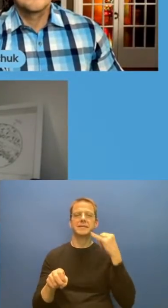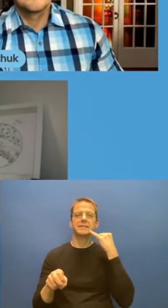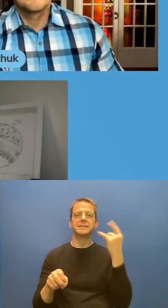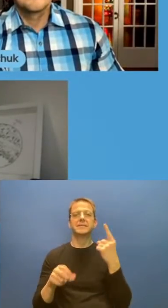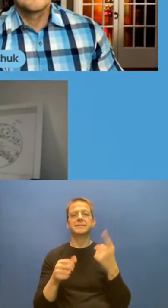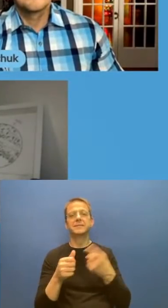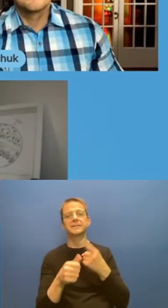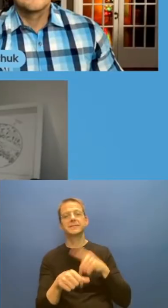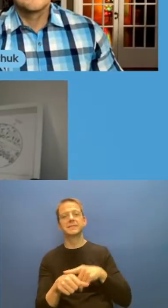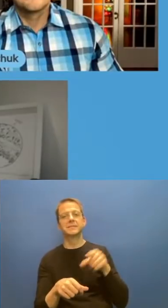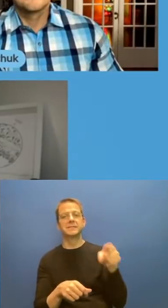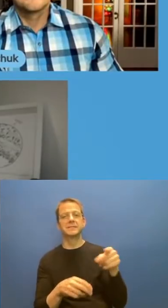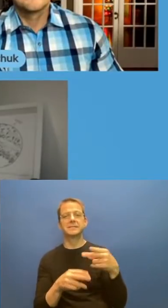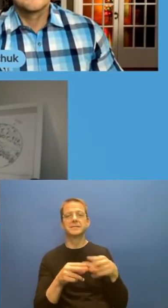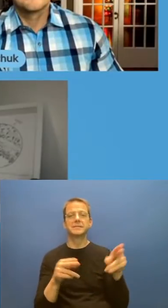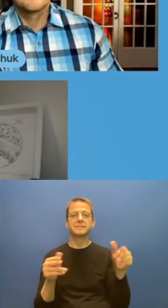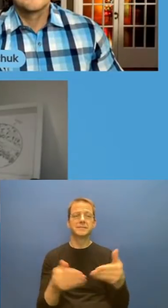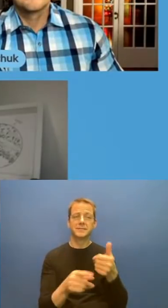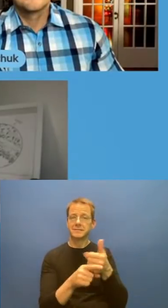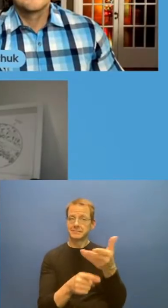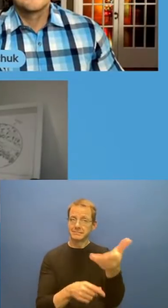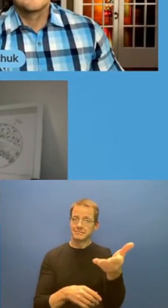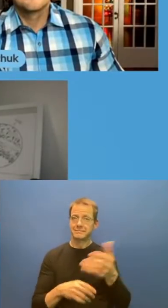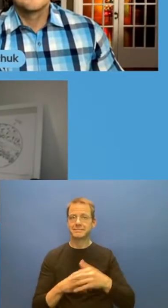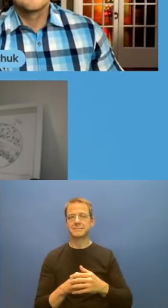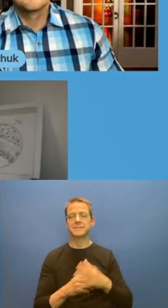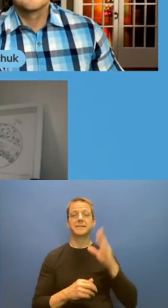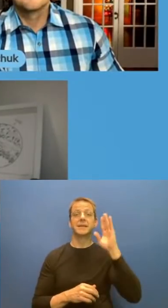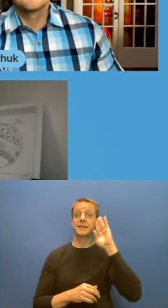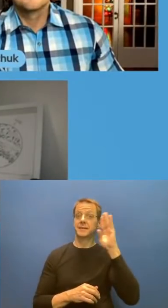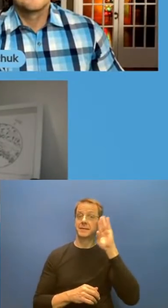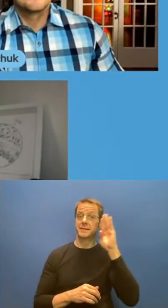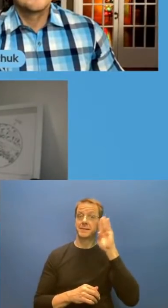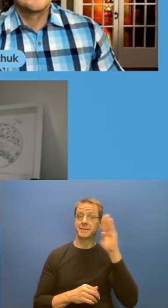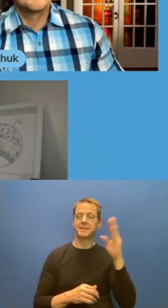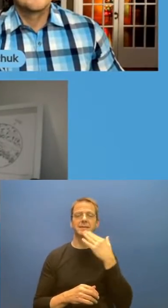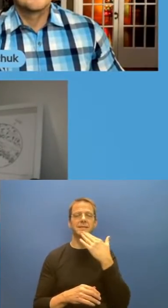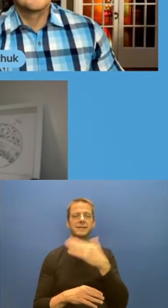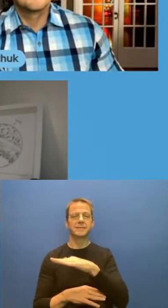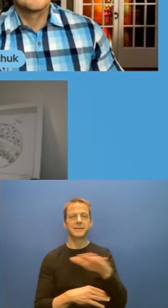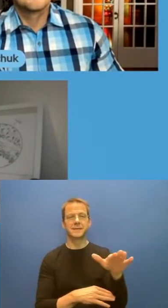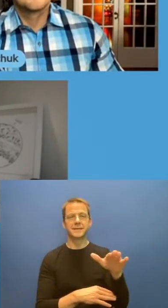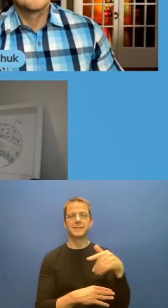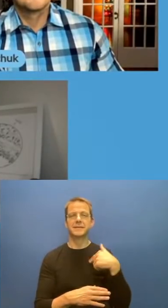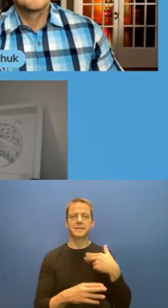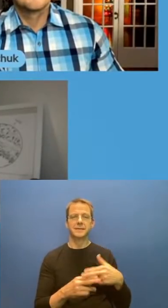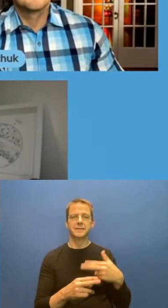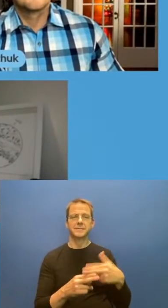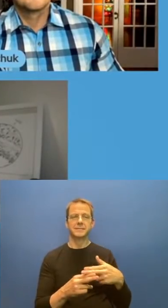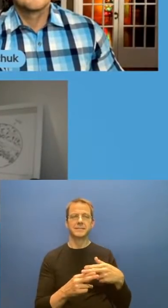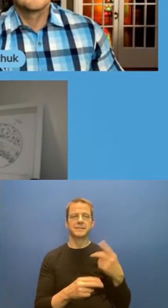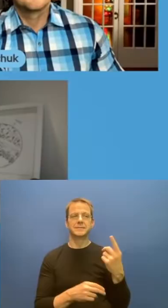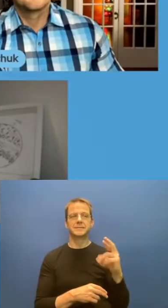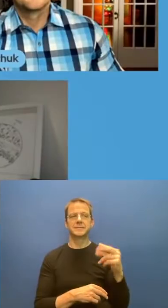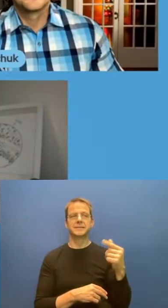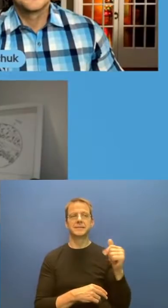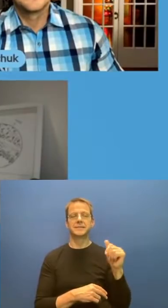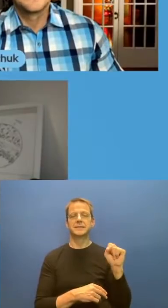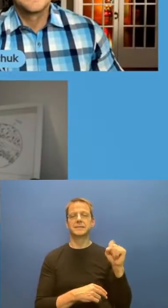My name is Gosia Gasperowicz. I'm developmental biologist, and I would argue that as PhD, I'm a real doctor.